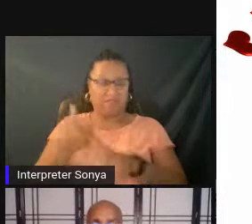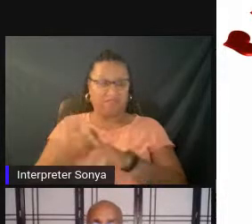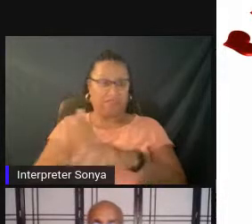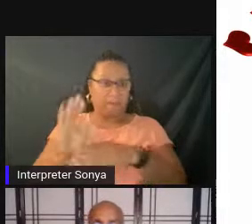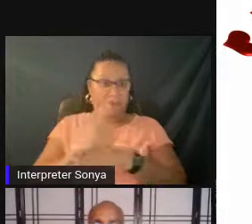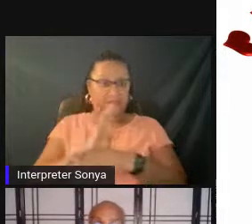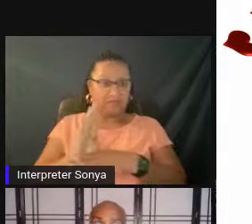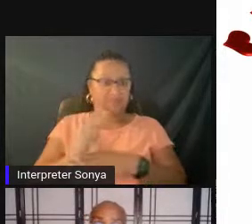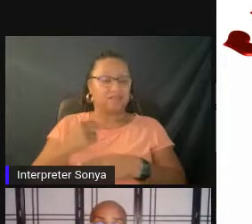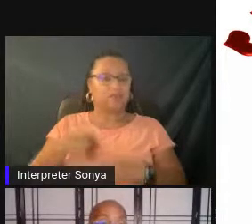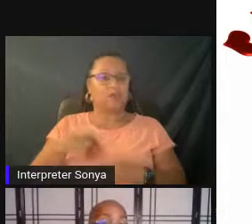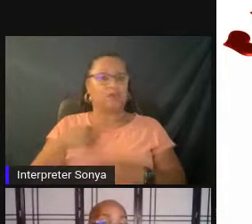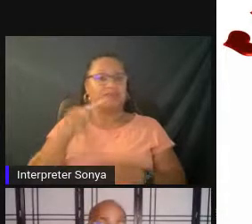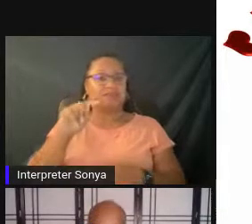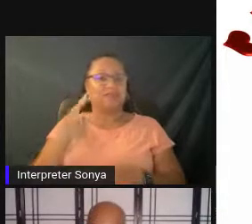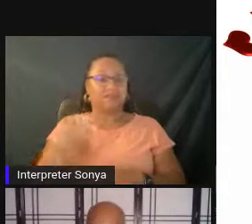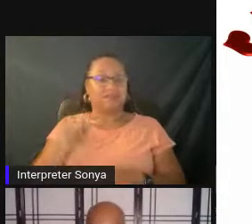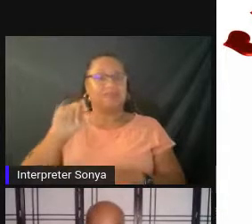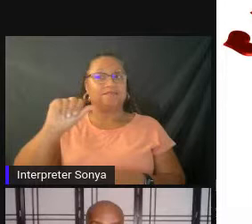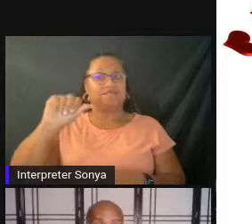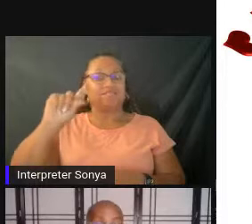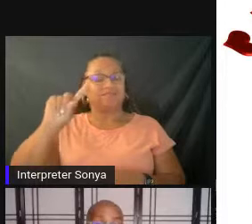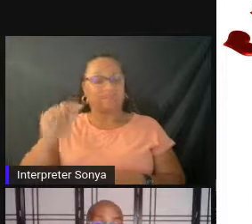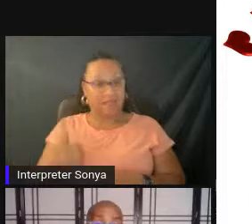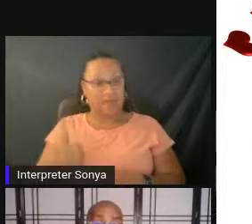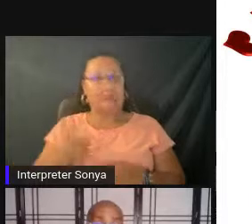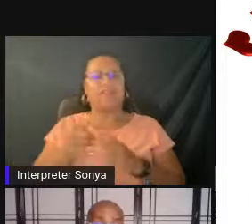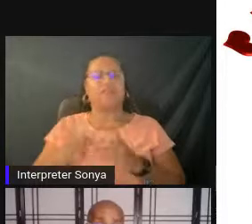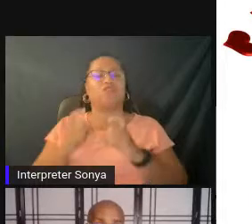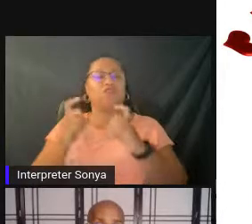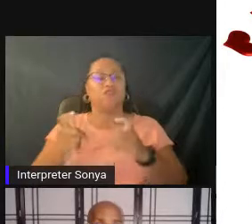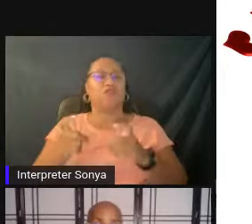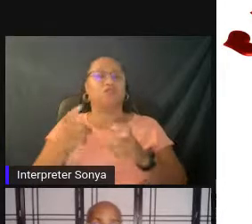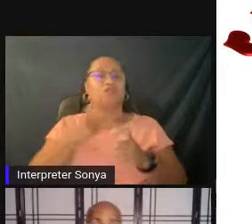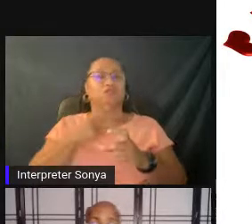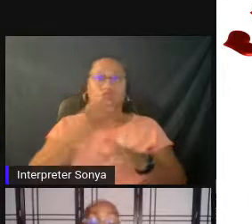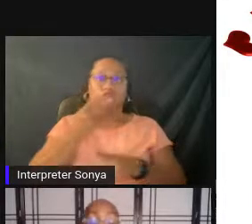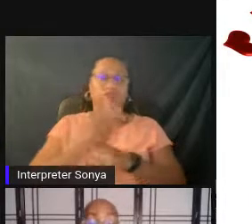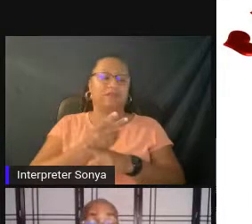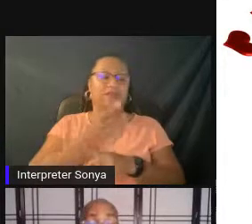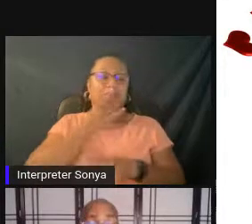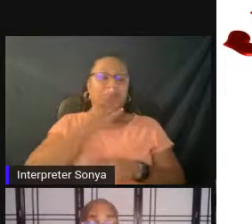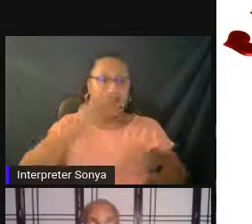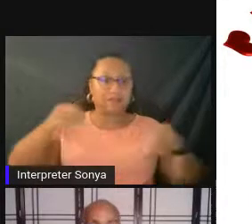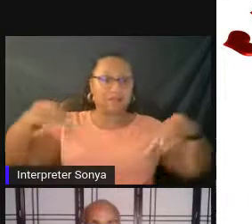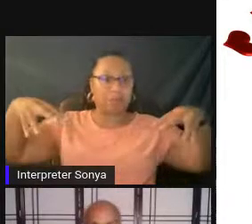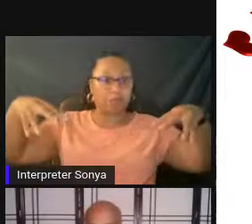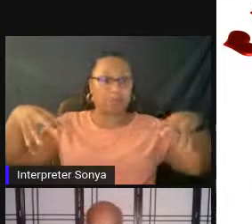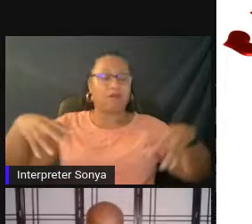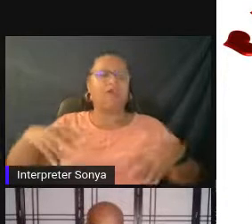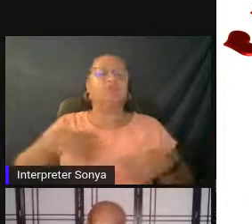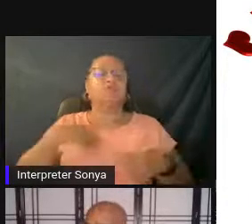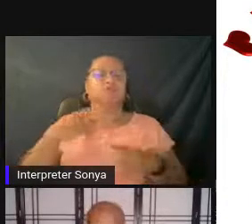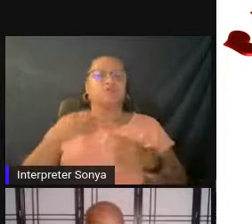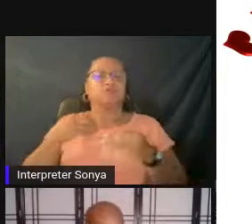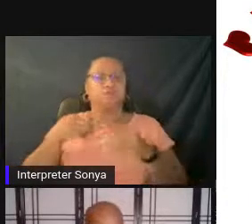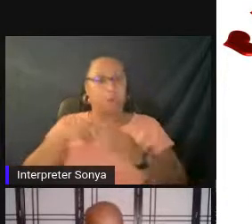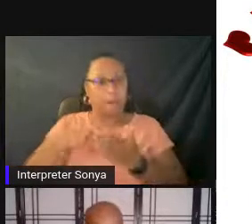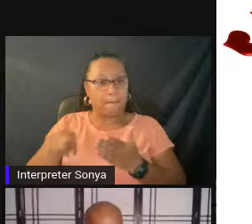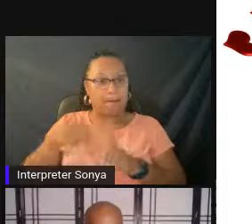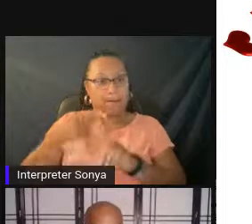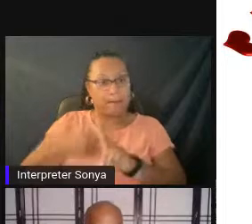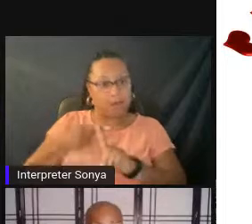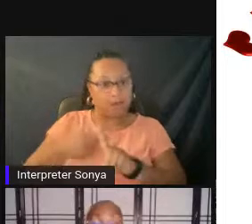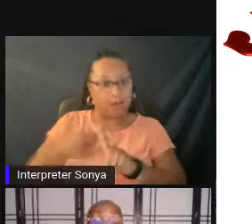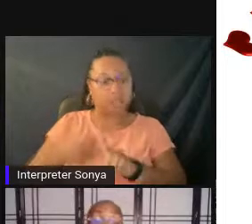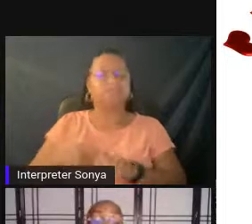and offer in order to keep the lights on, to pay our mortgage for our new building, which, as Robert, once again, what did